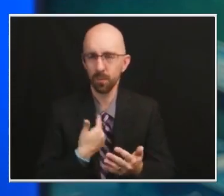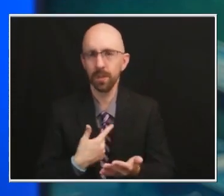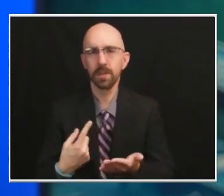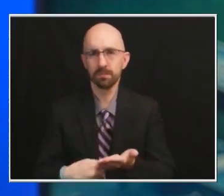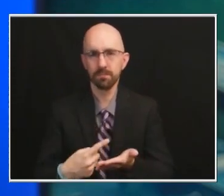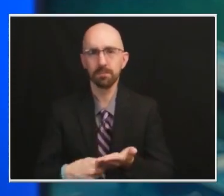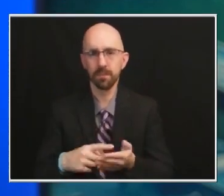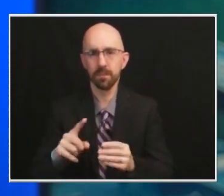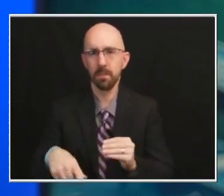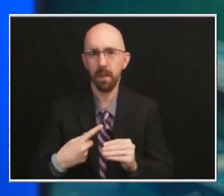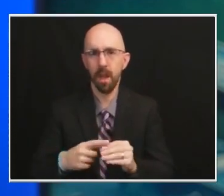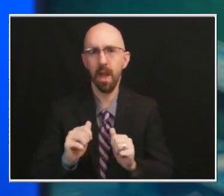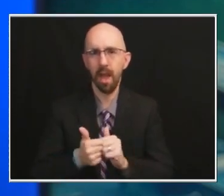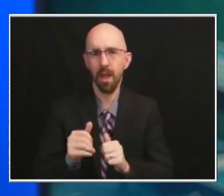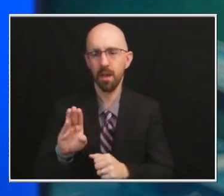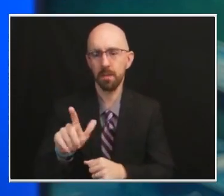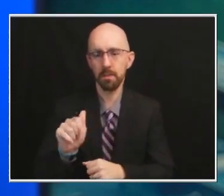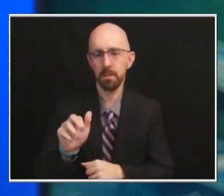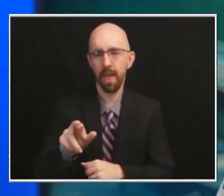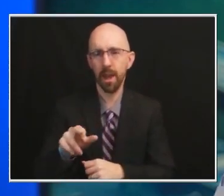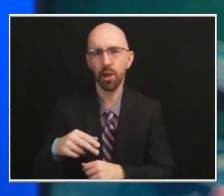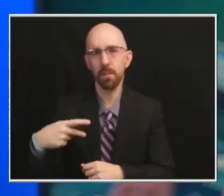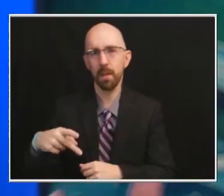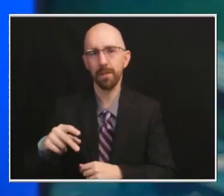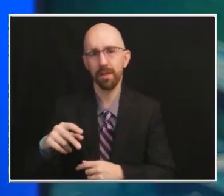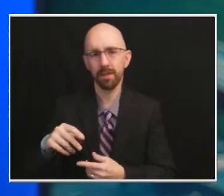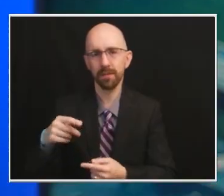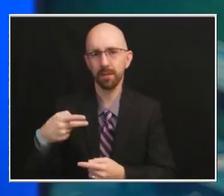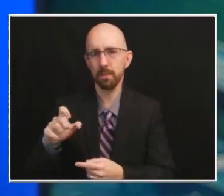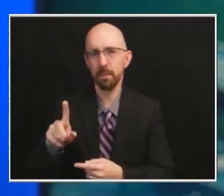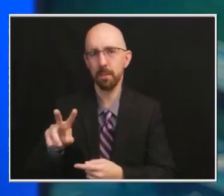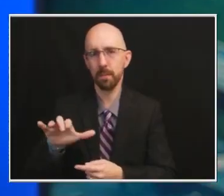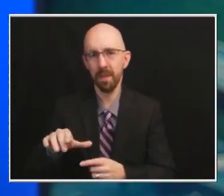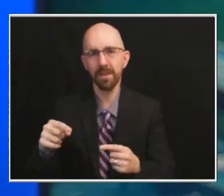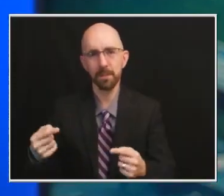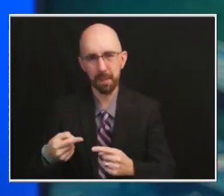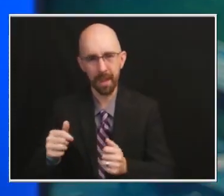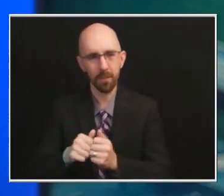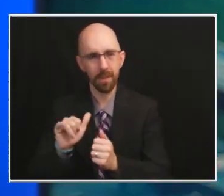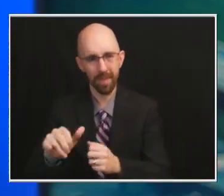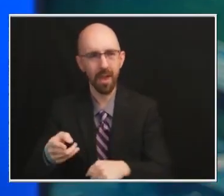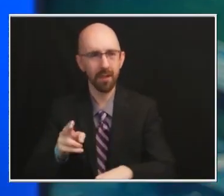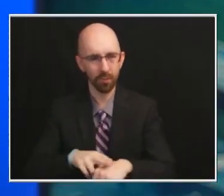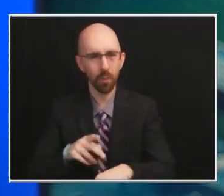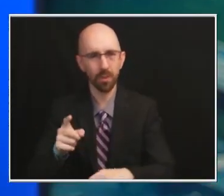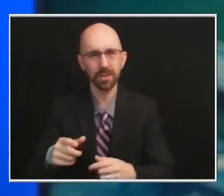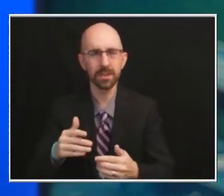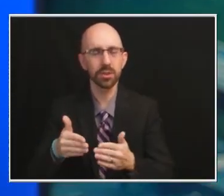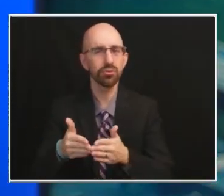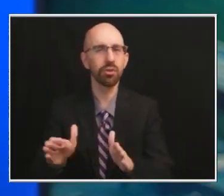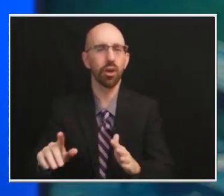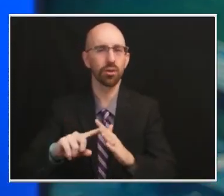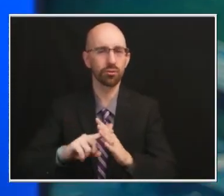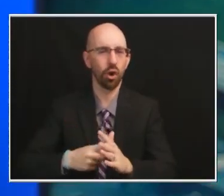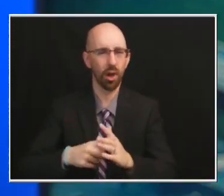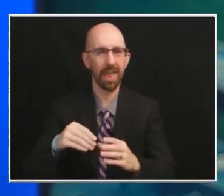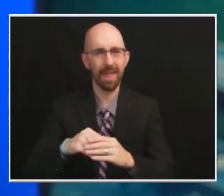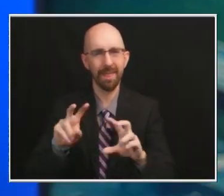bowel, bladder, pelvic pain, pain with intercourse. Those are kind of the generic starting points. In the bowl.